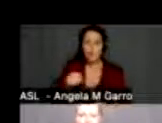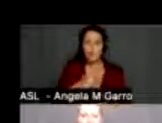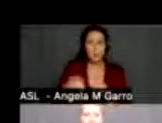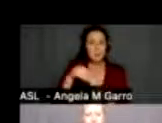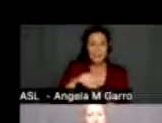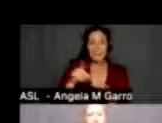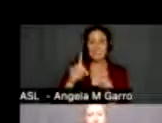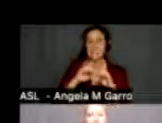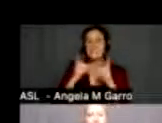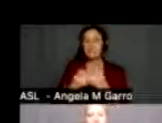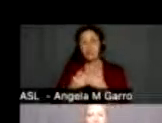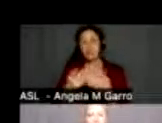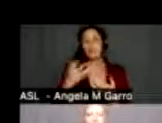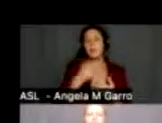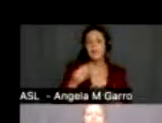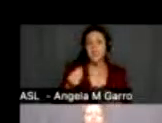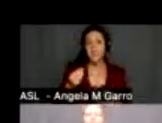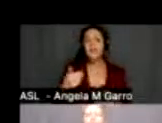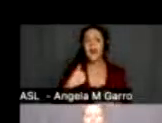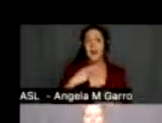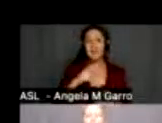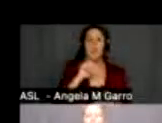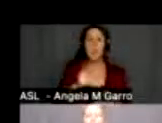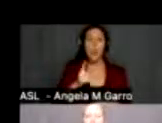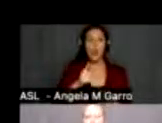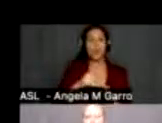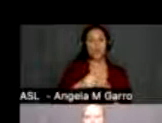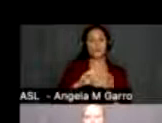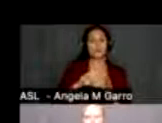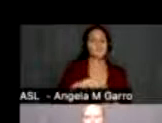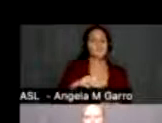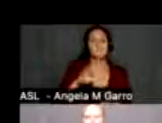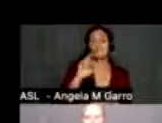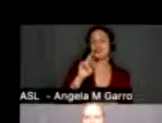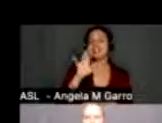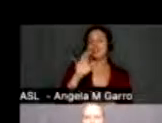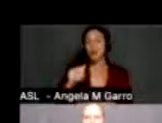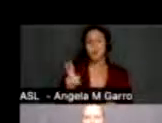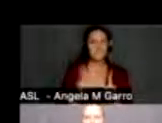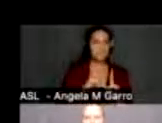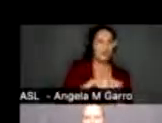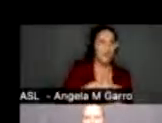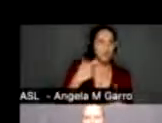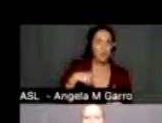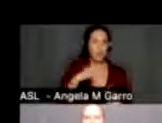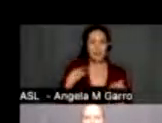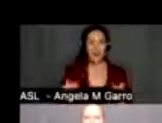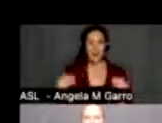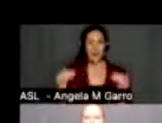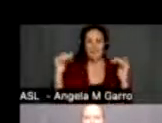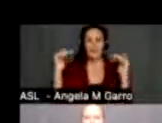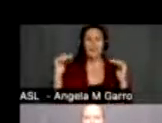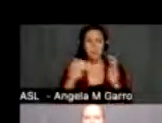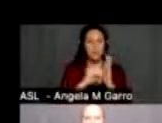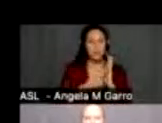district, and there's an ordering criteria applied to that so that we elevate the students who